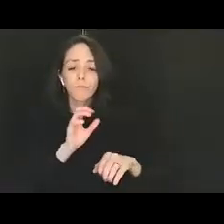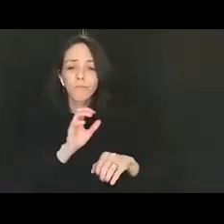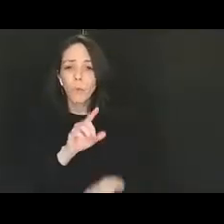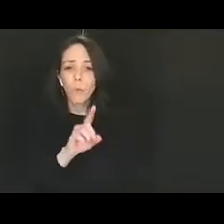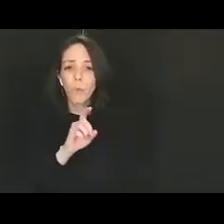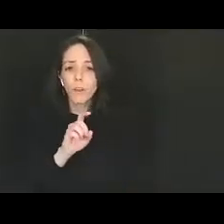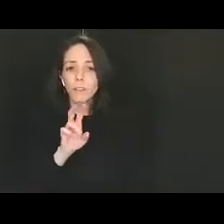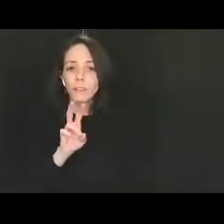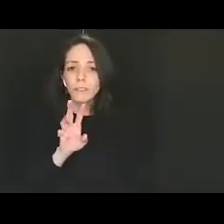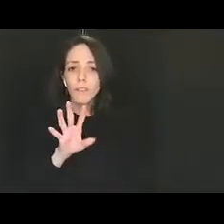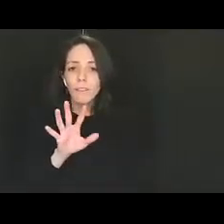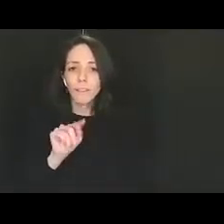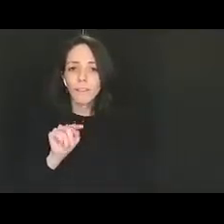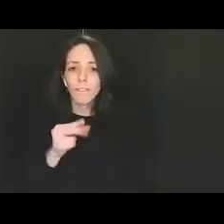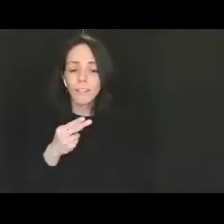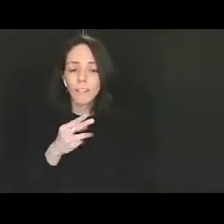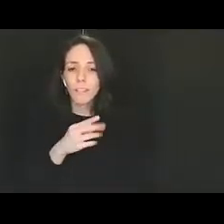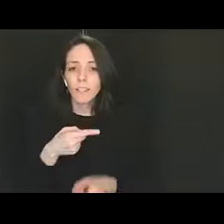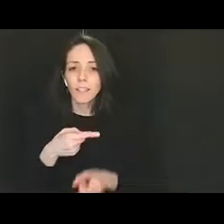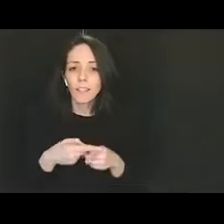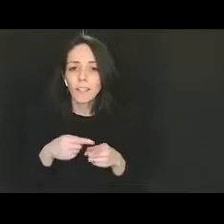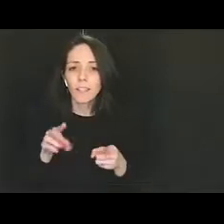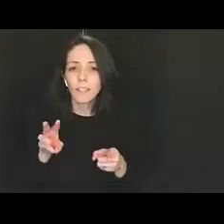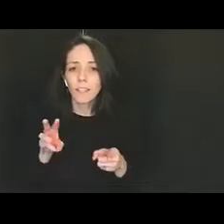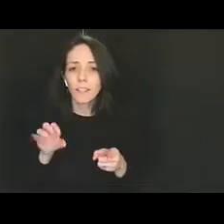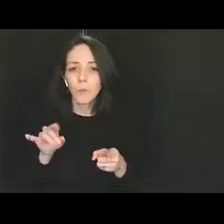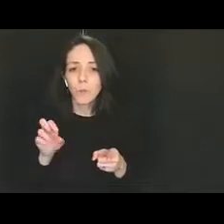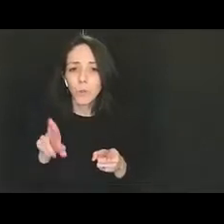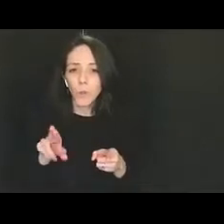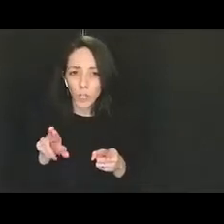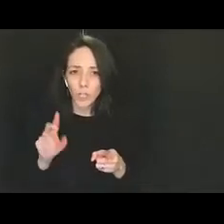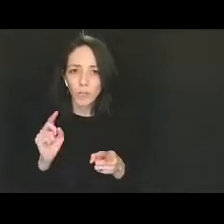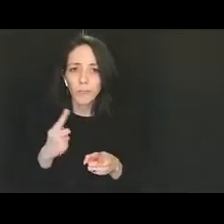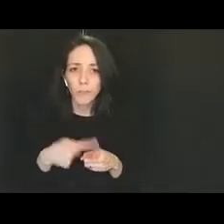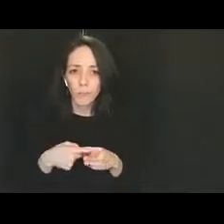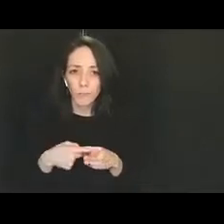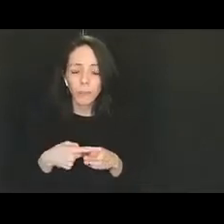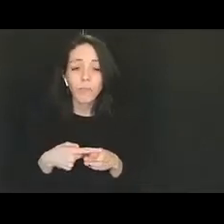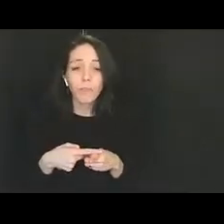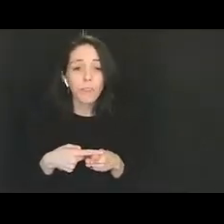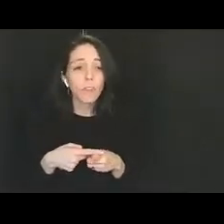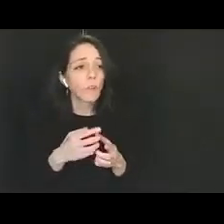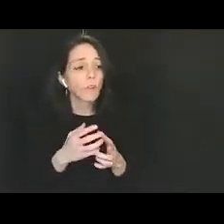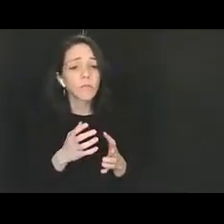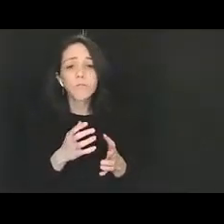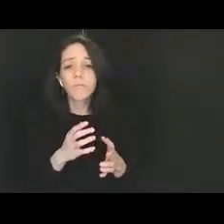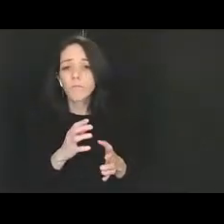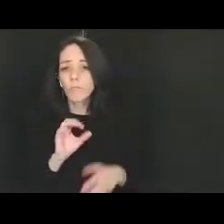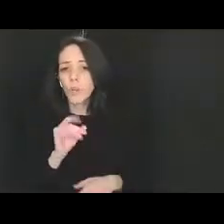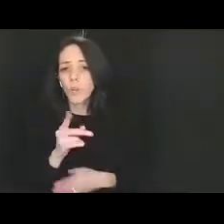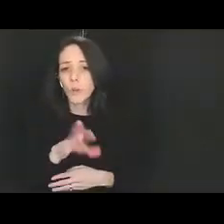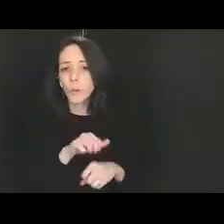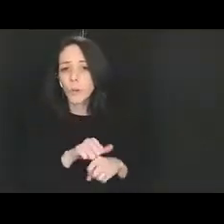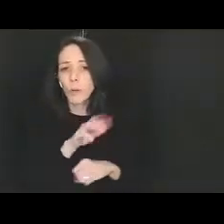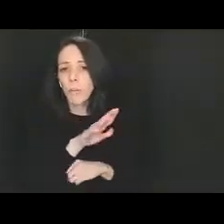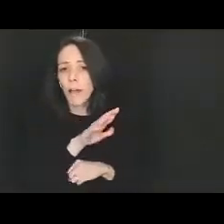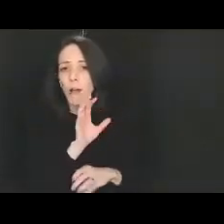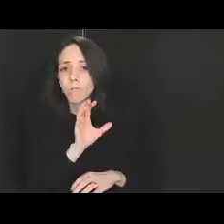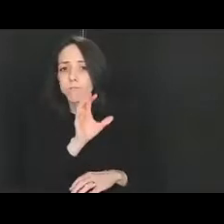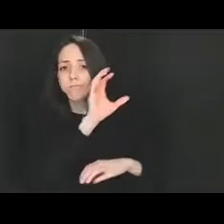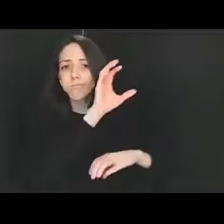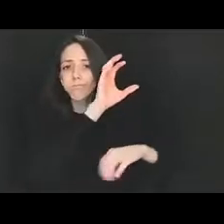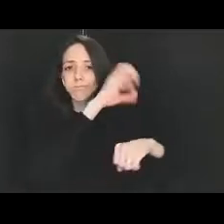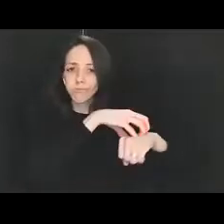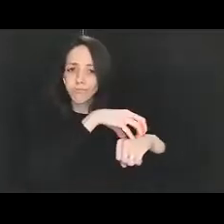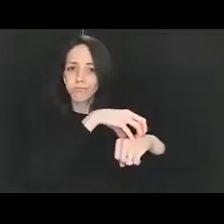Weir. And then a lot of multi-generational cottage cluster homes up on Cooper Mountain, et cetera. So they're